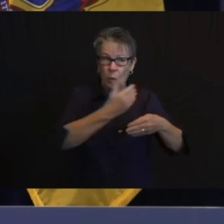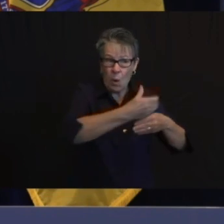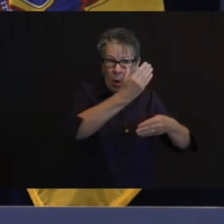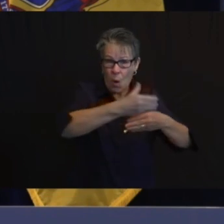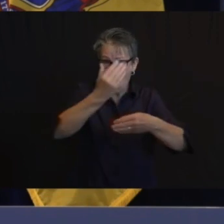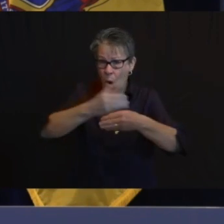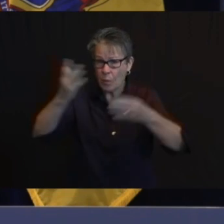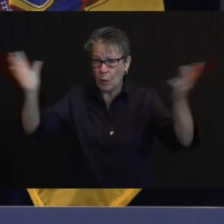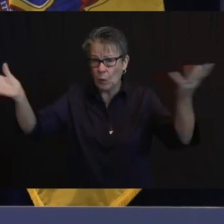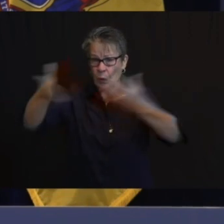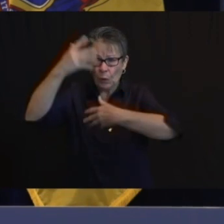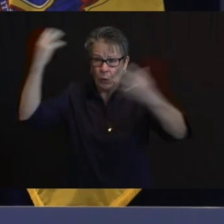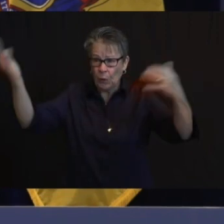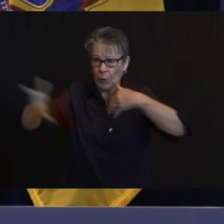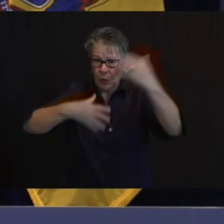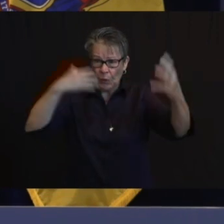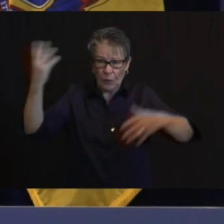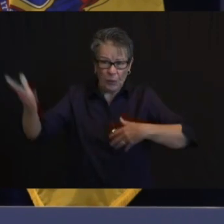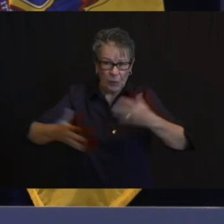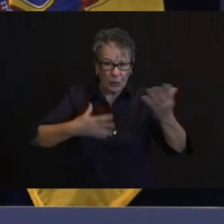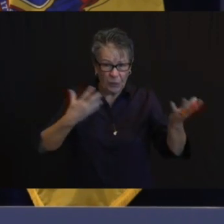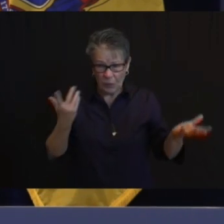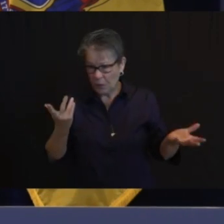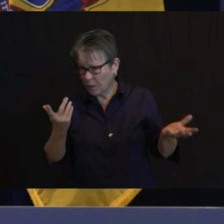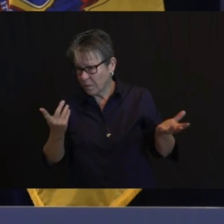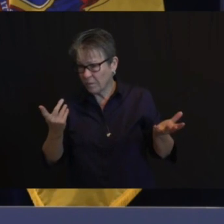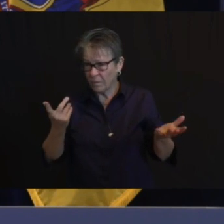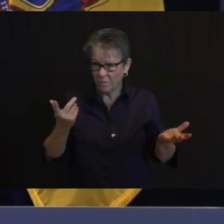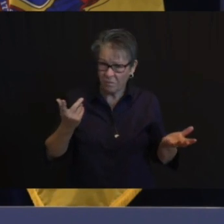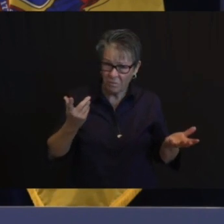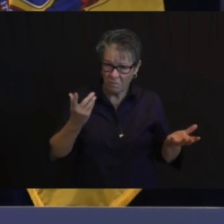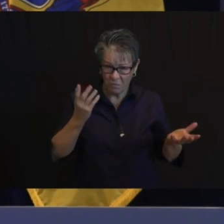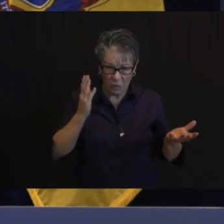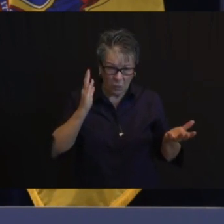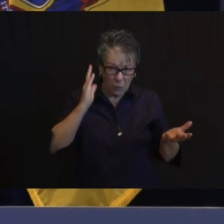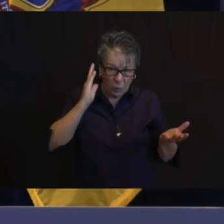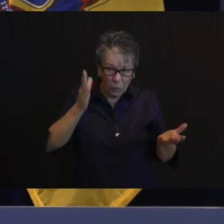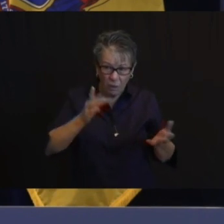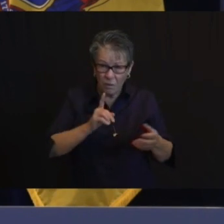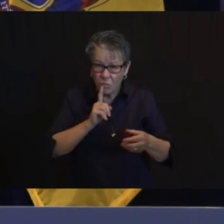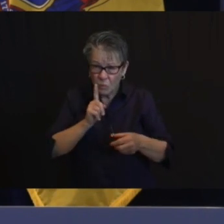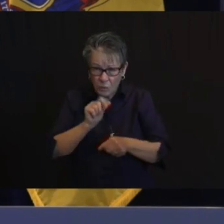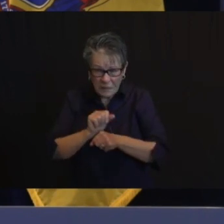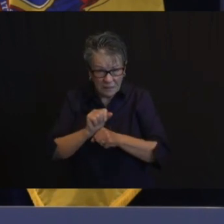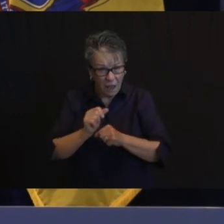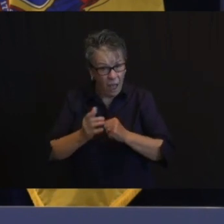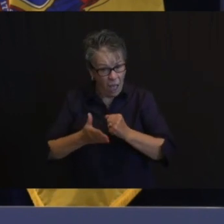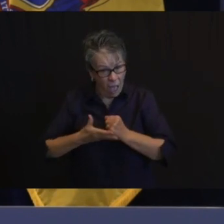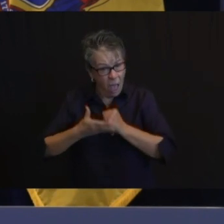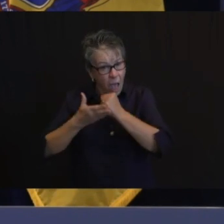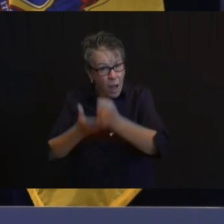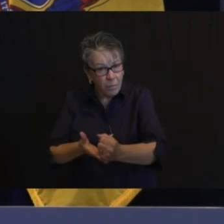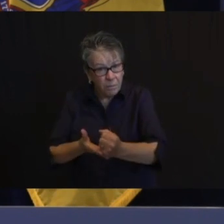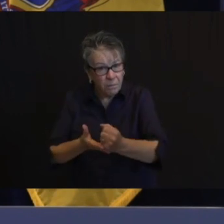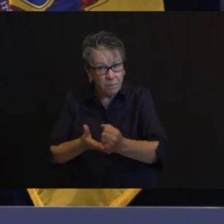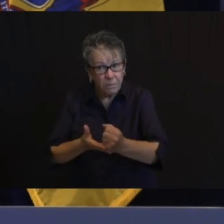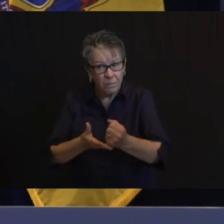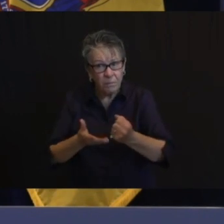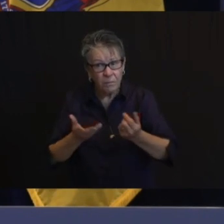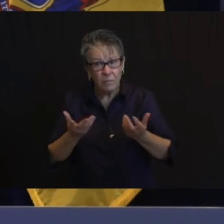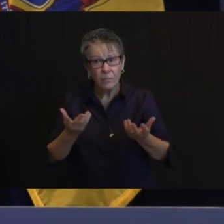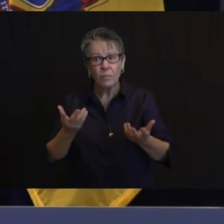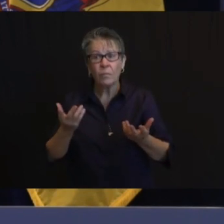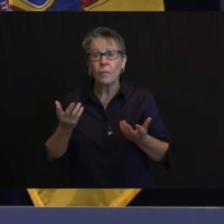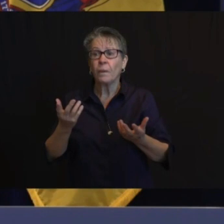system in your home by just opening a window, how significant can that be? Governor, you encourage people to reach out for mental health counseling if they